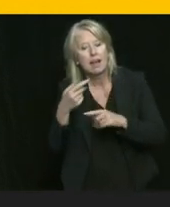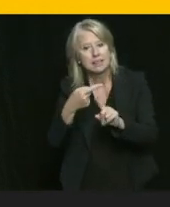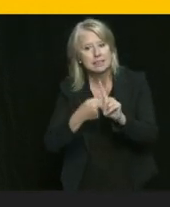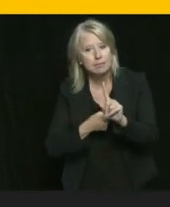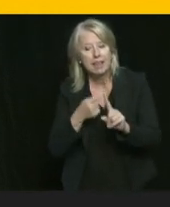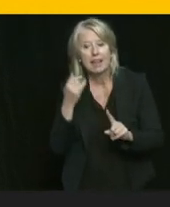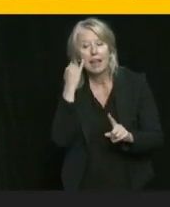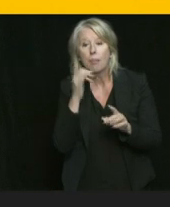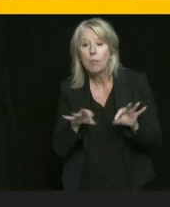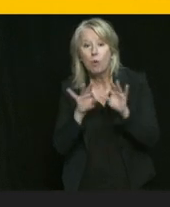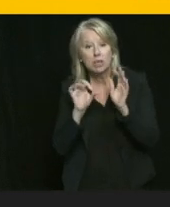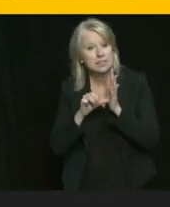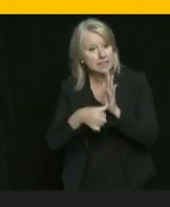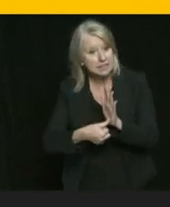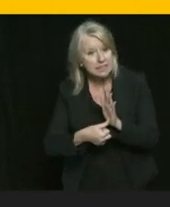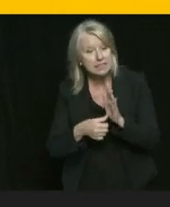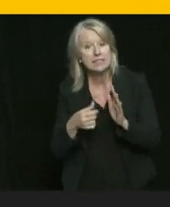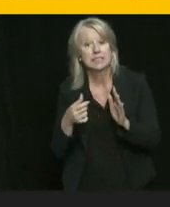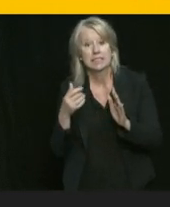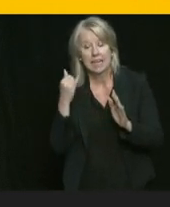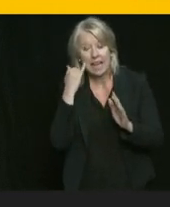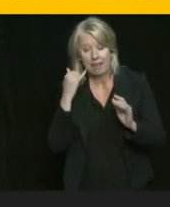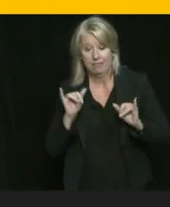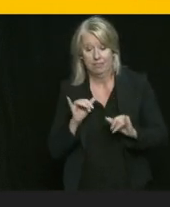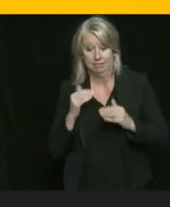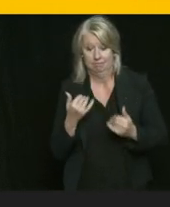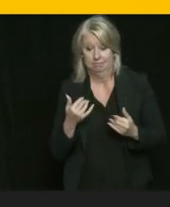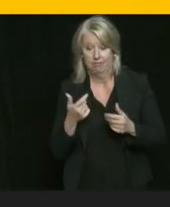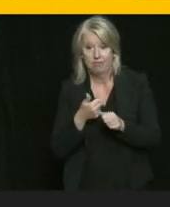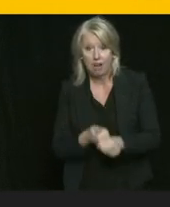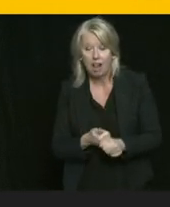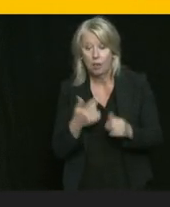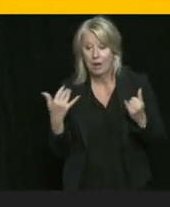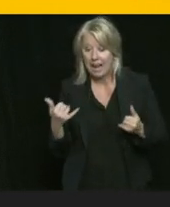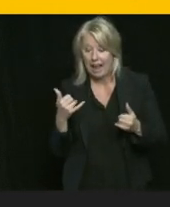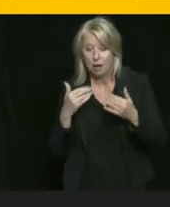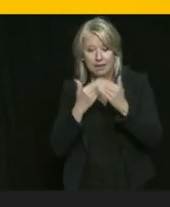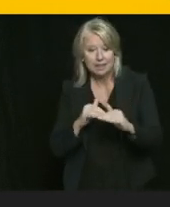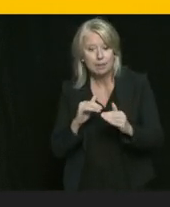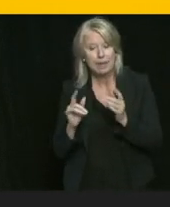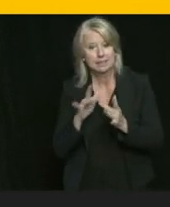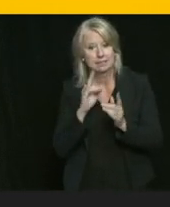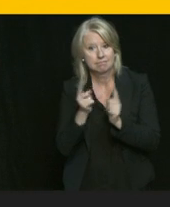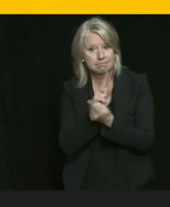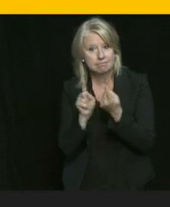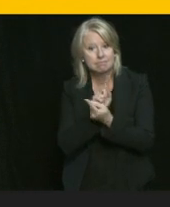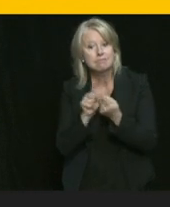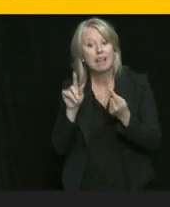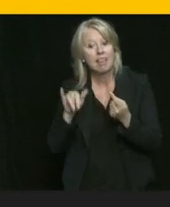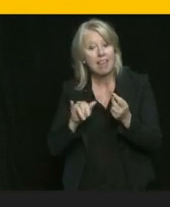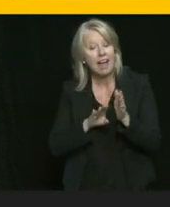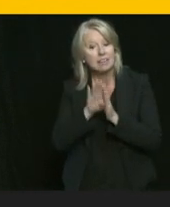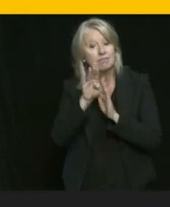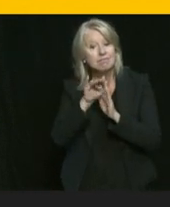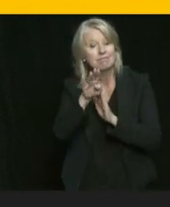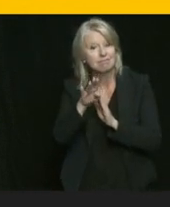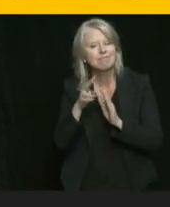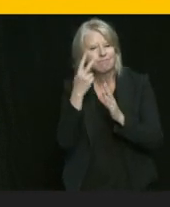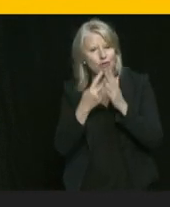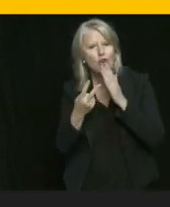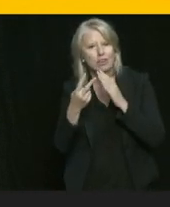if we increase or if we even maintain our current rate of contact with others, the epidemic in Canada is forecasted to